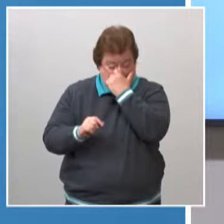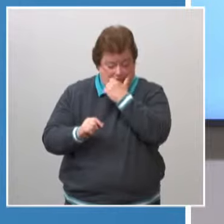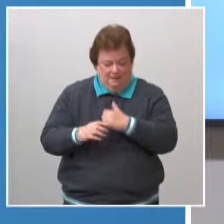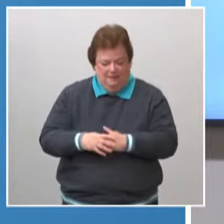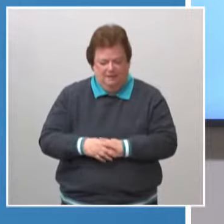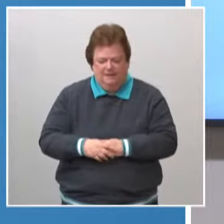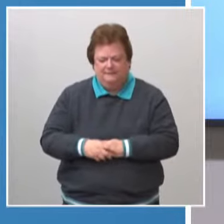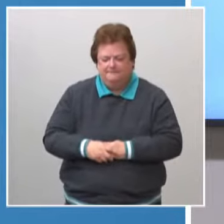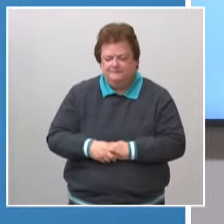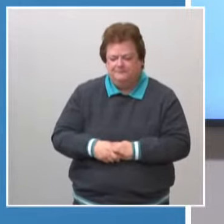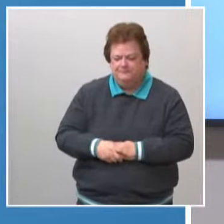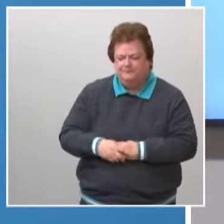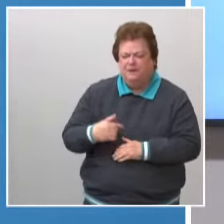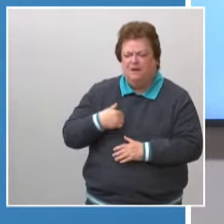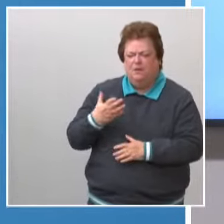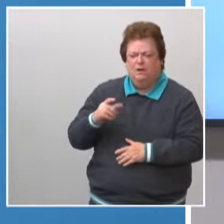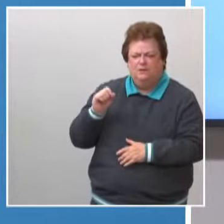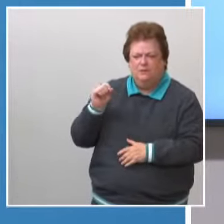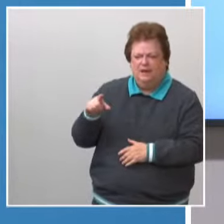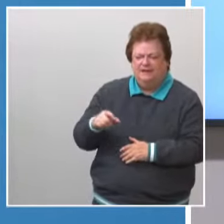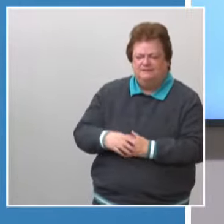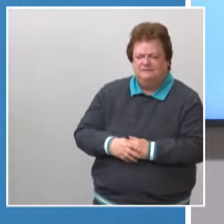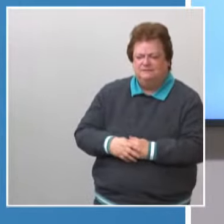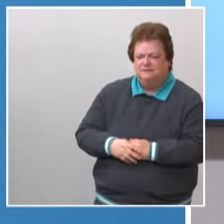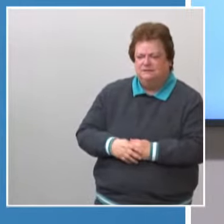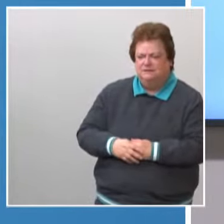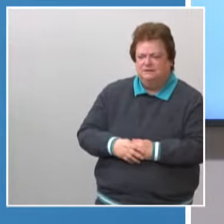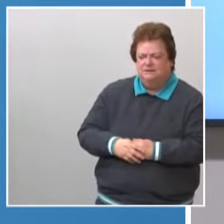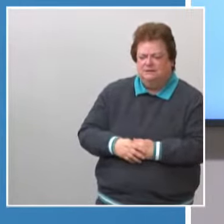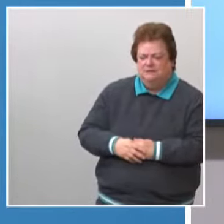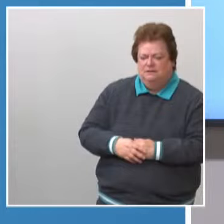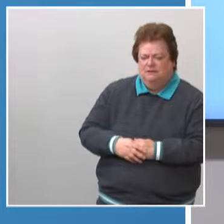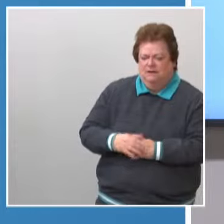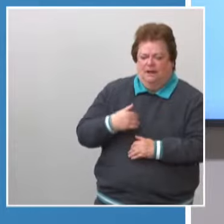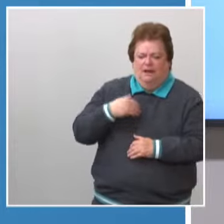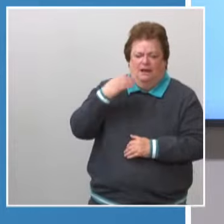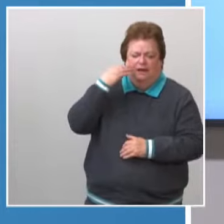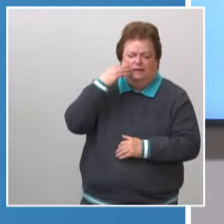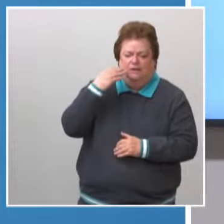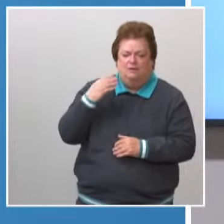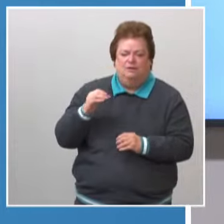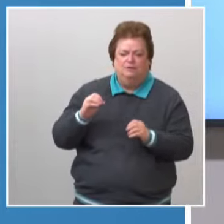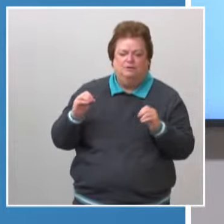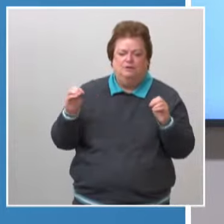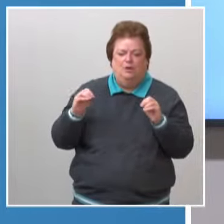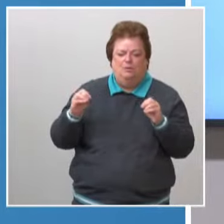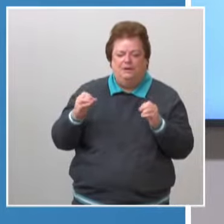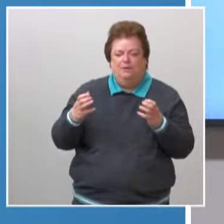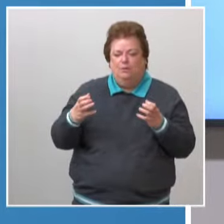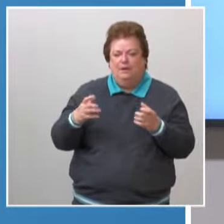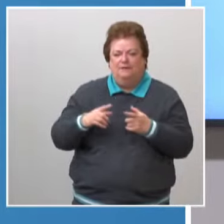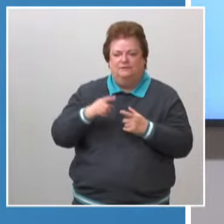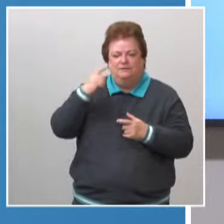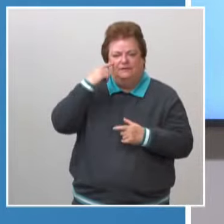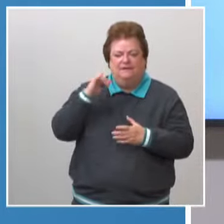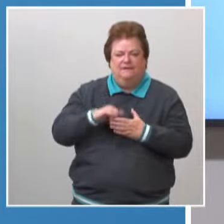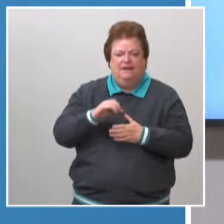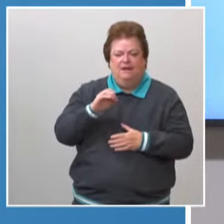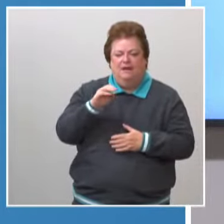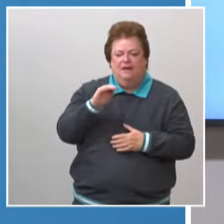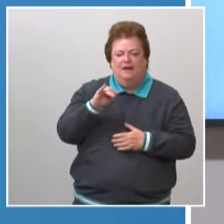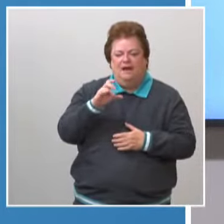Morning. I wanted to ask you, I know that nobody, wants to say or wants to think that Omicron is